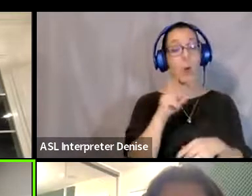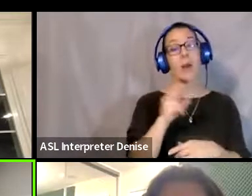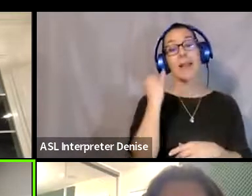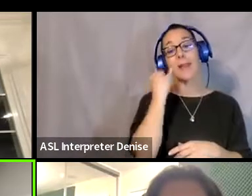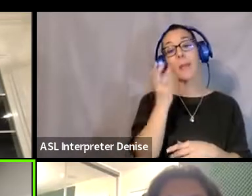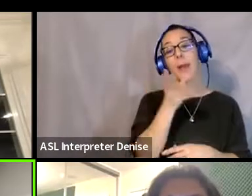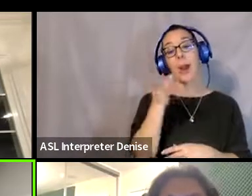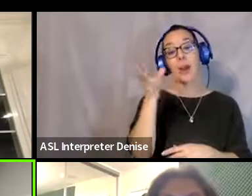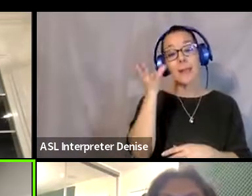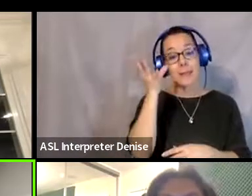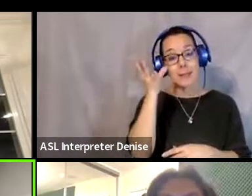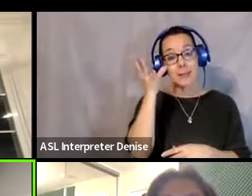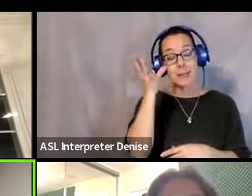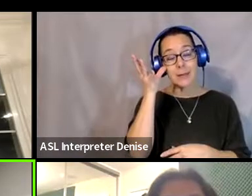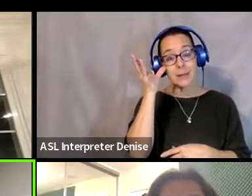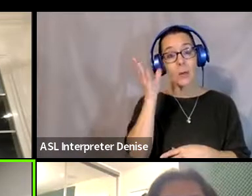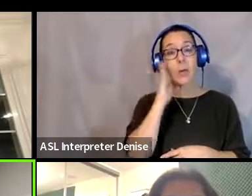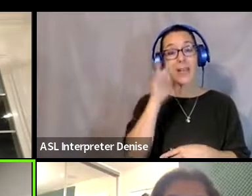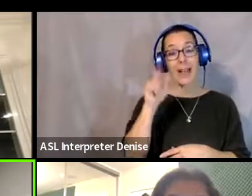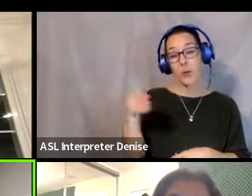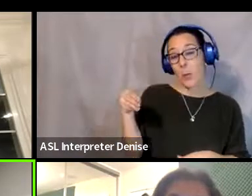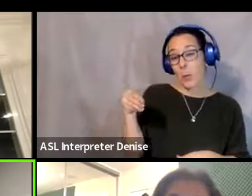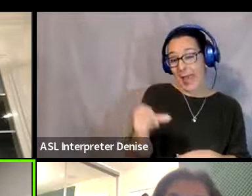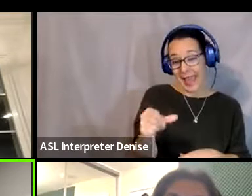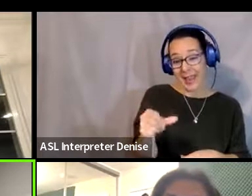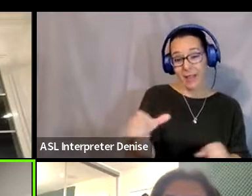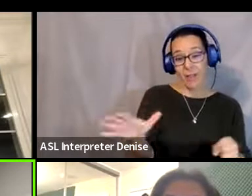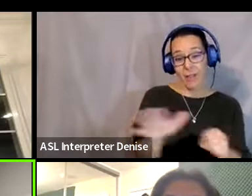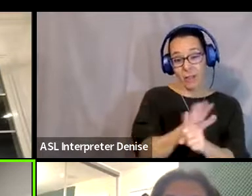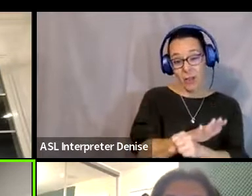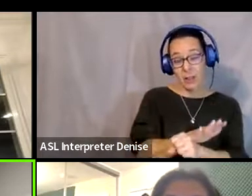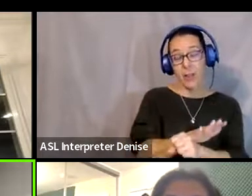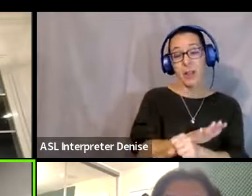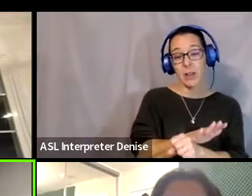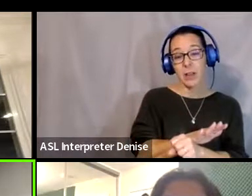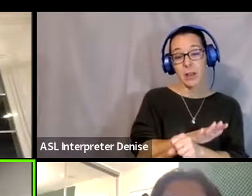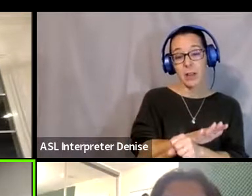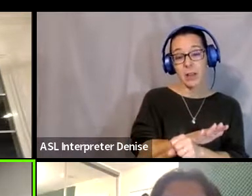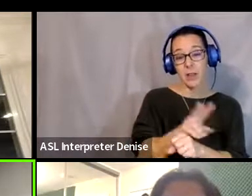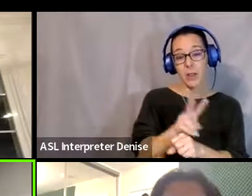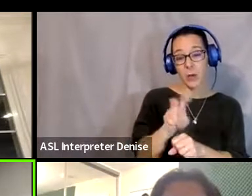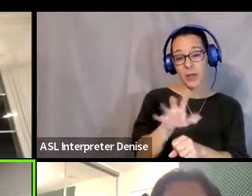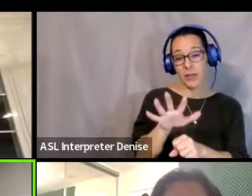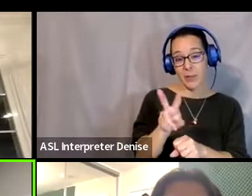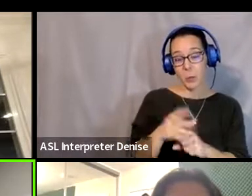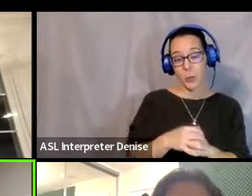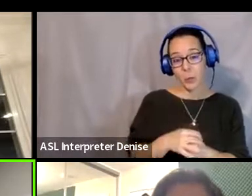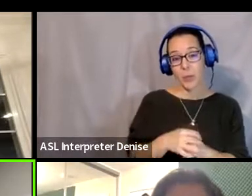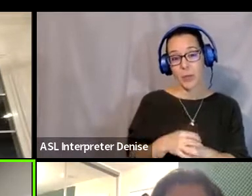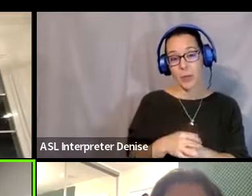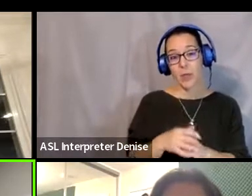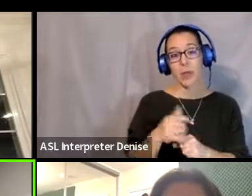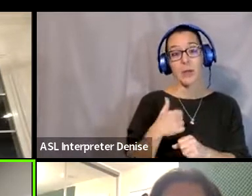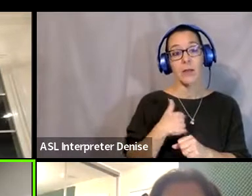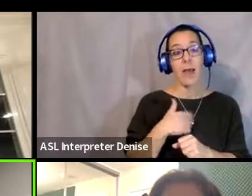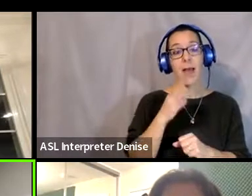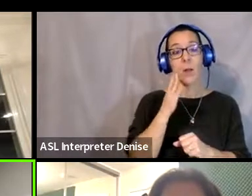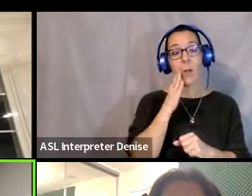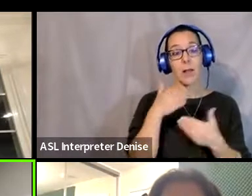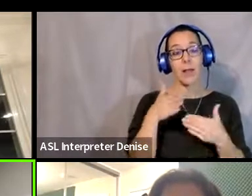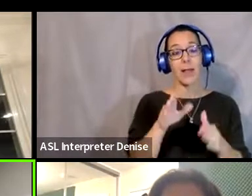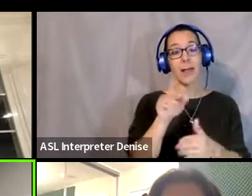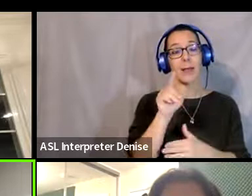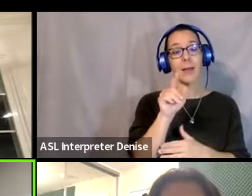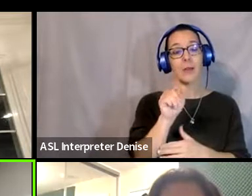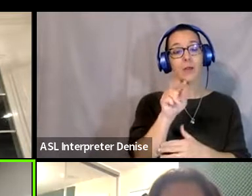be required to pay the entire amount. And I'll defer to Mr. Trackus in a minute, but I'll give you